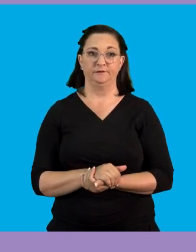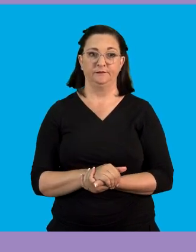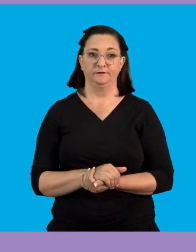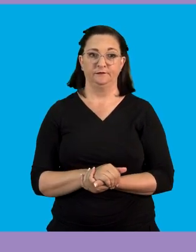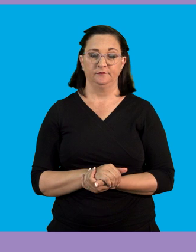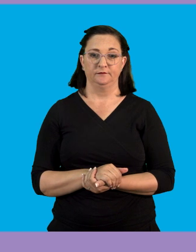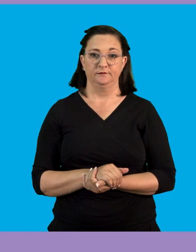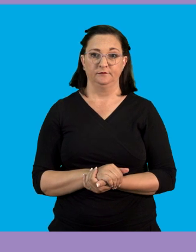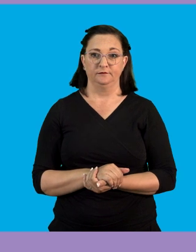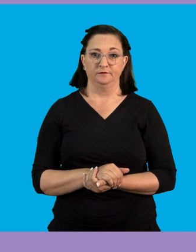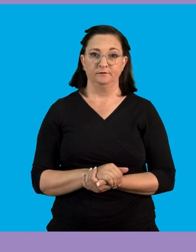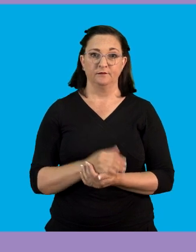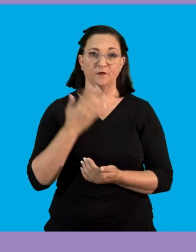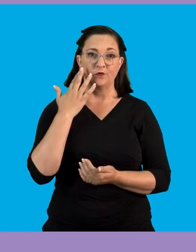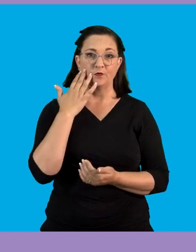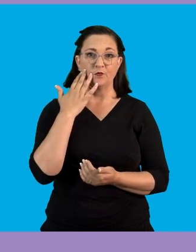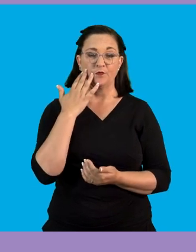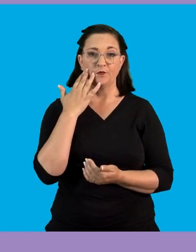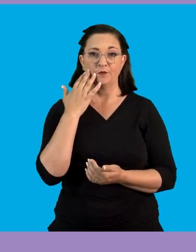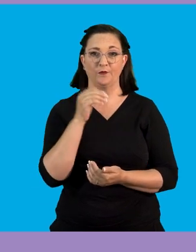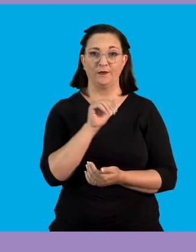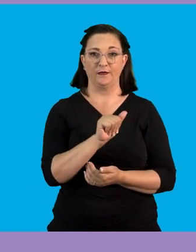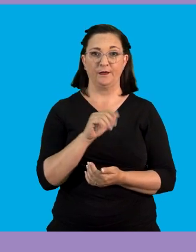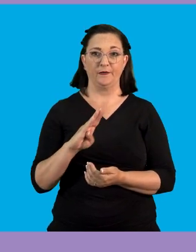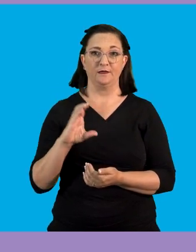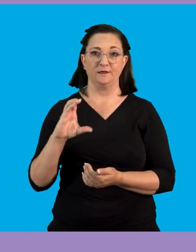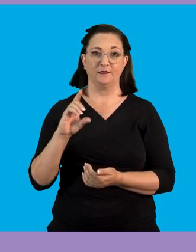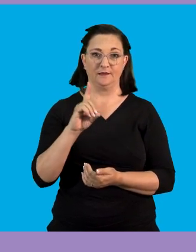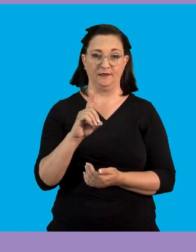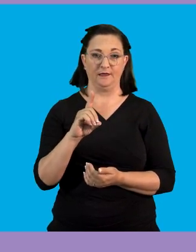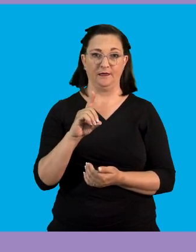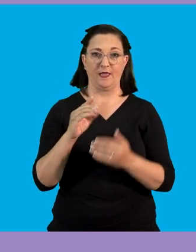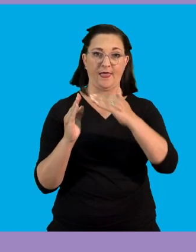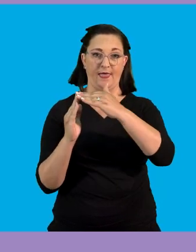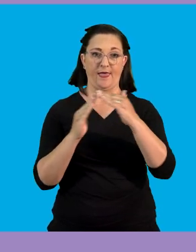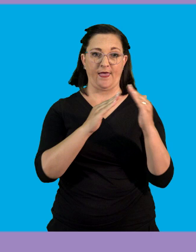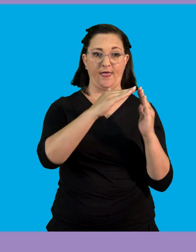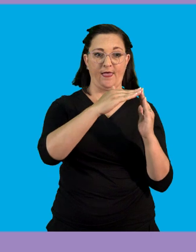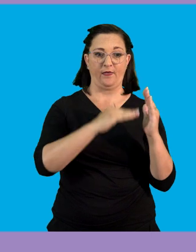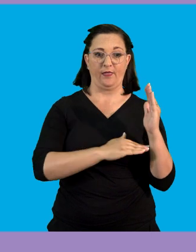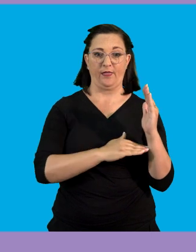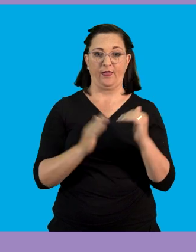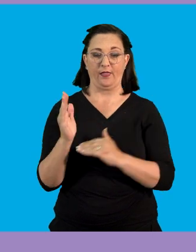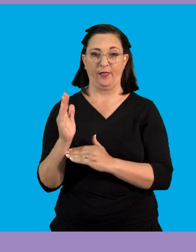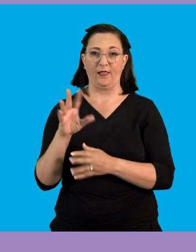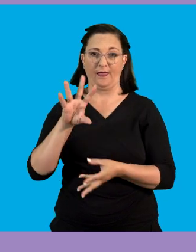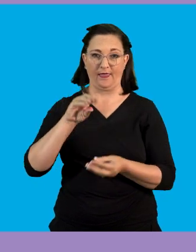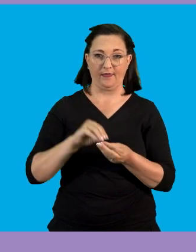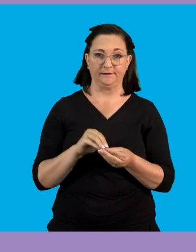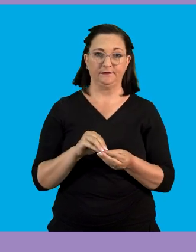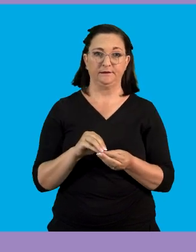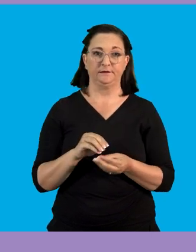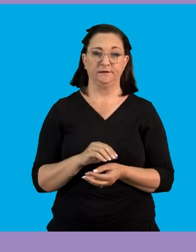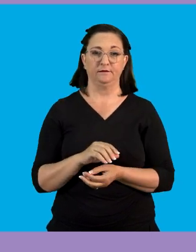360. And therefore, so when we add angle A, B, C, and D, which is all the angles of